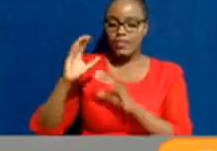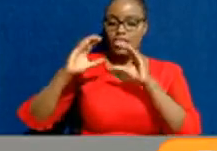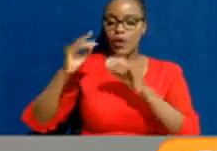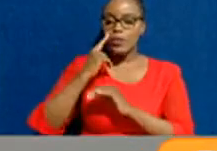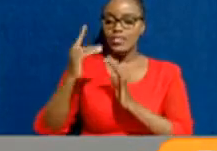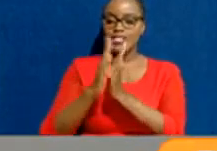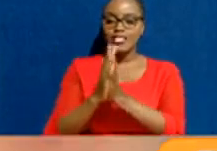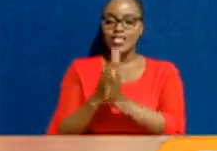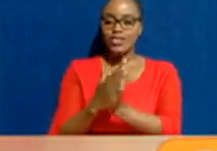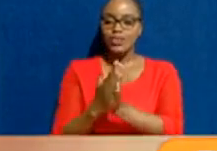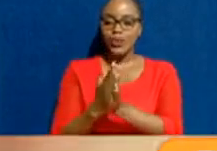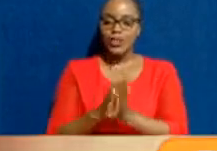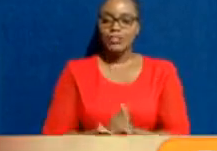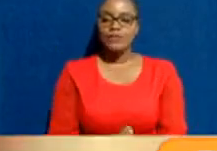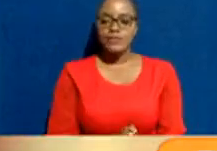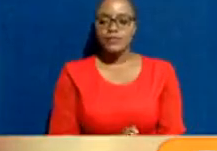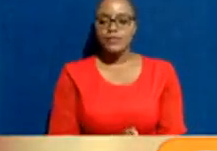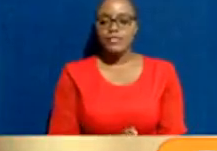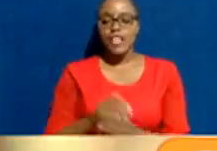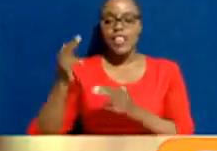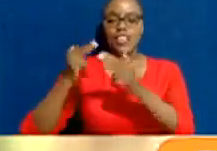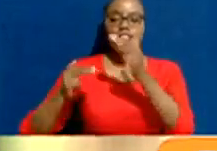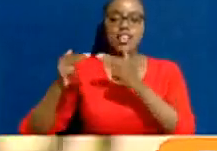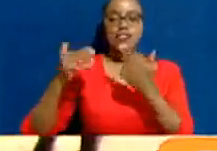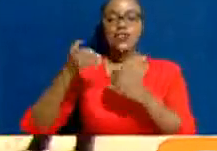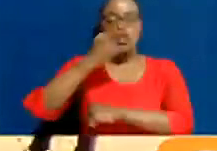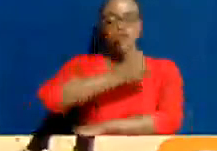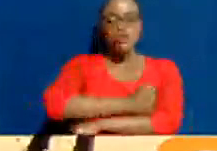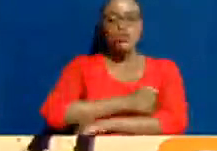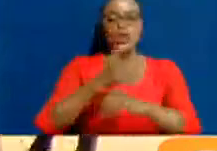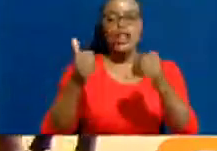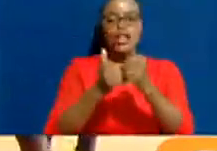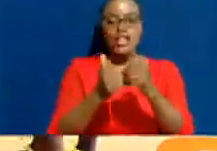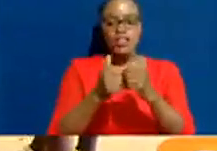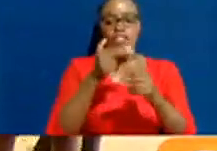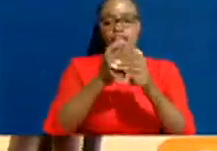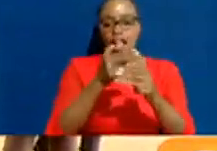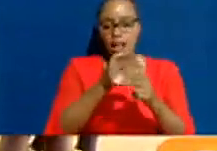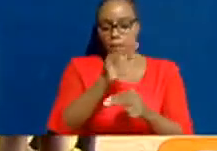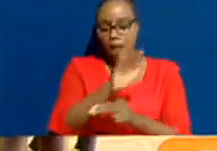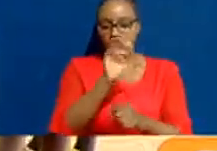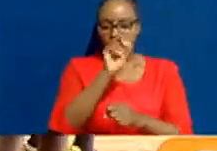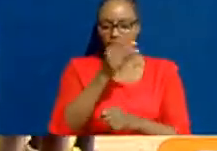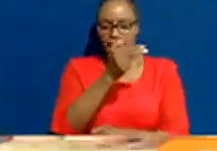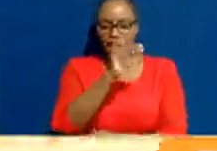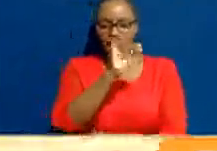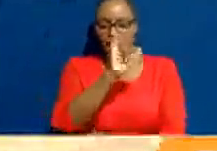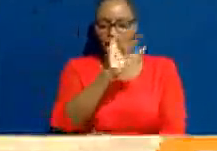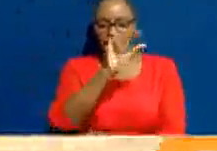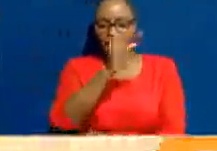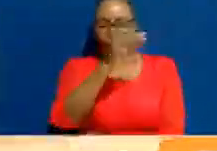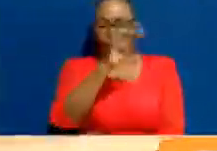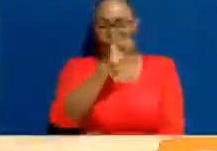report. The history of the school games is written. The name of Highway Secondary will form a